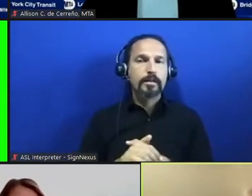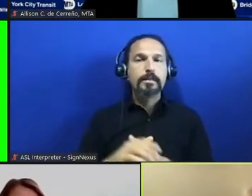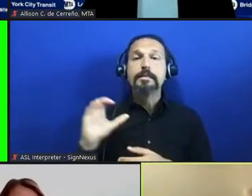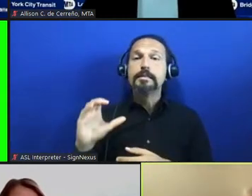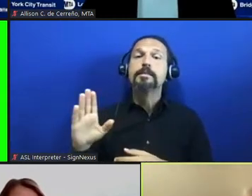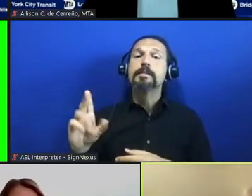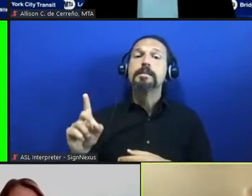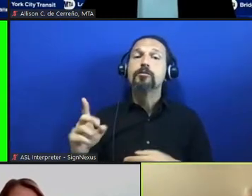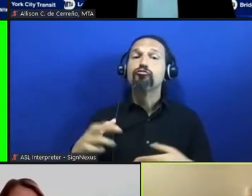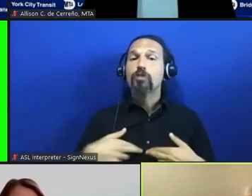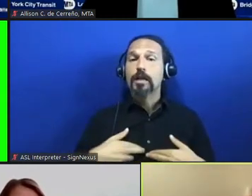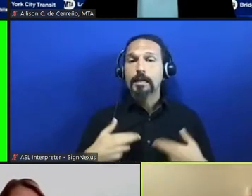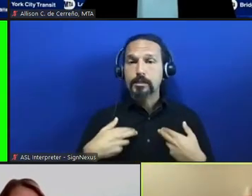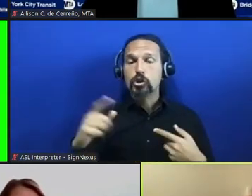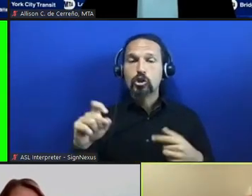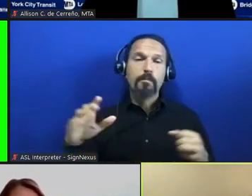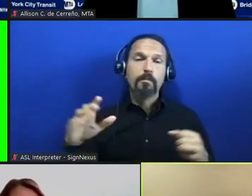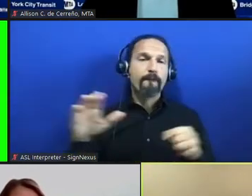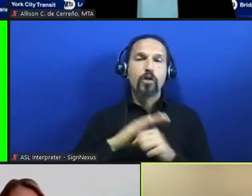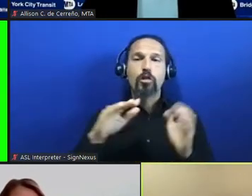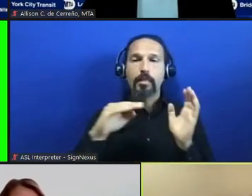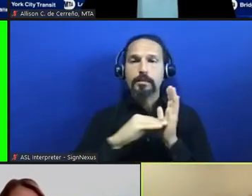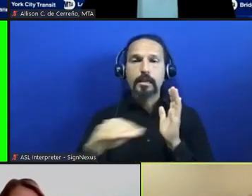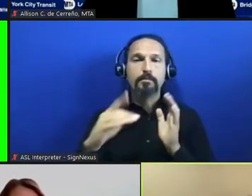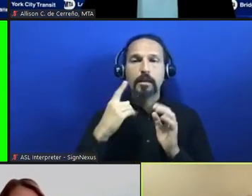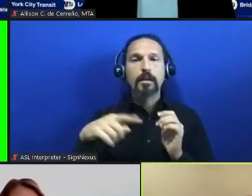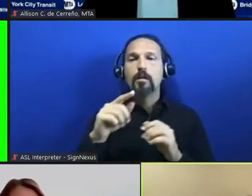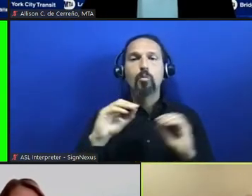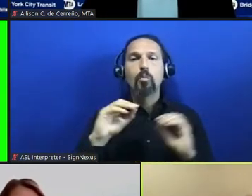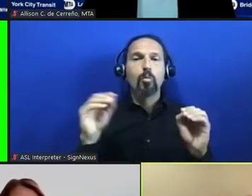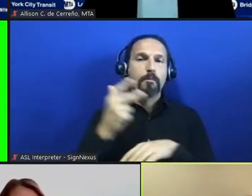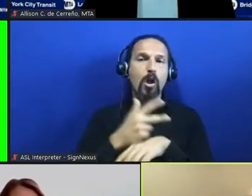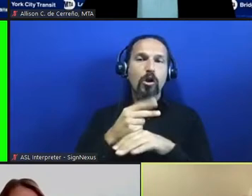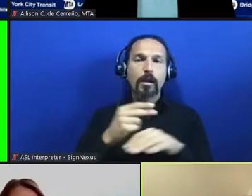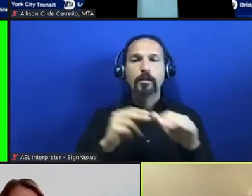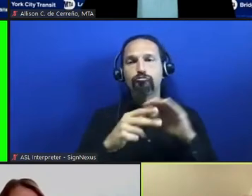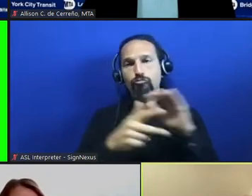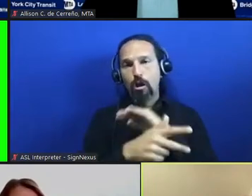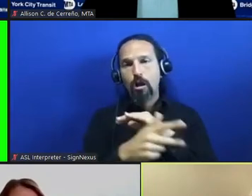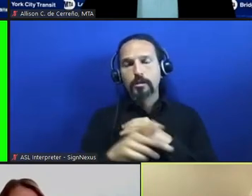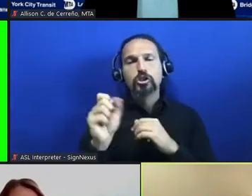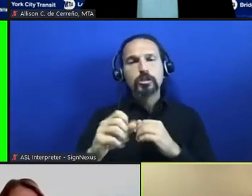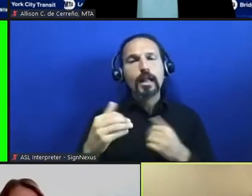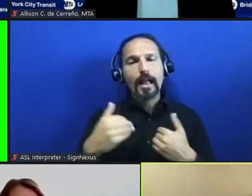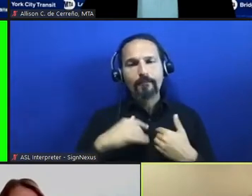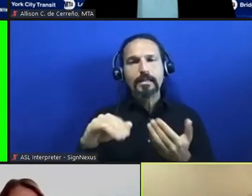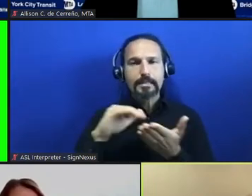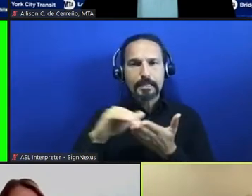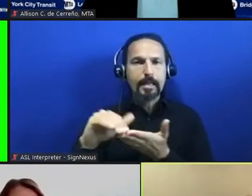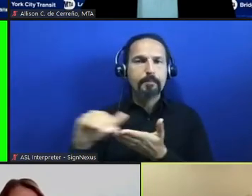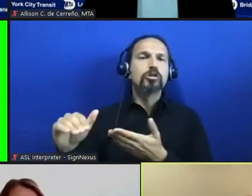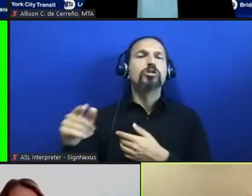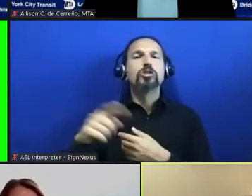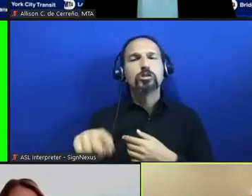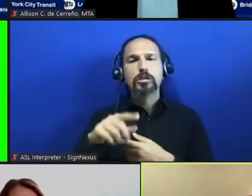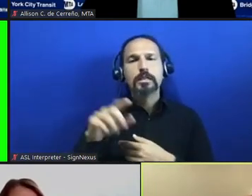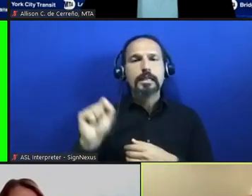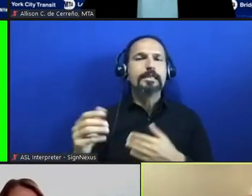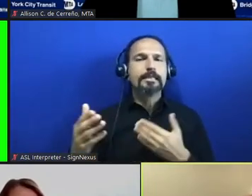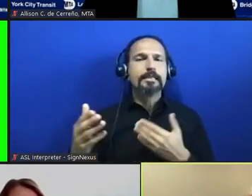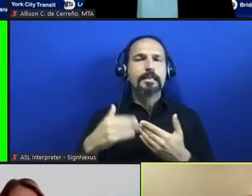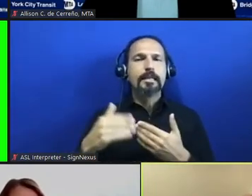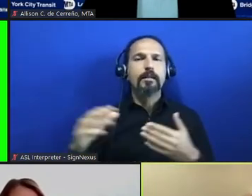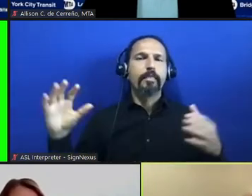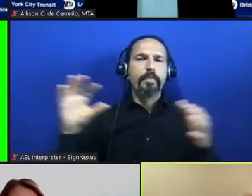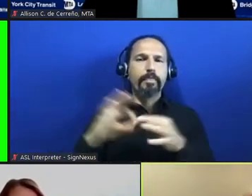CBD residents I think should be fully accepted and those who don't park their cars in the garage should still get an exemption and you can easily do that by syncing up